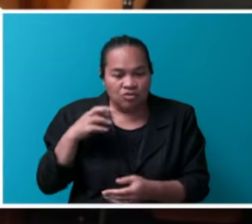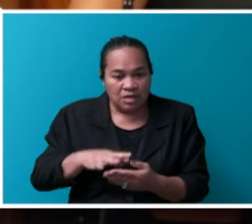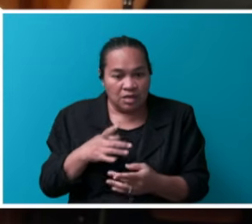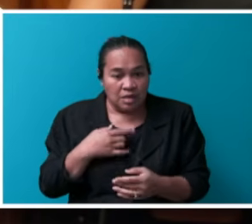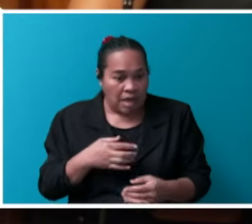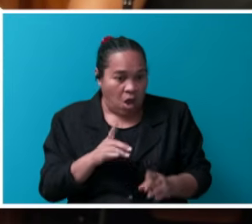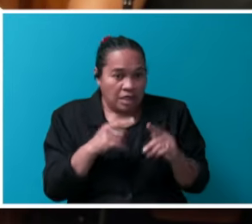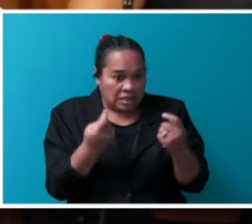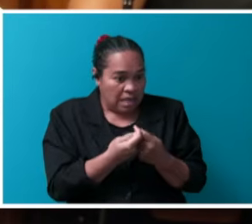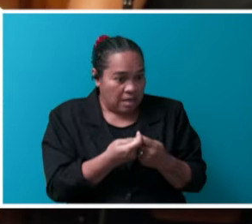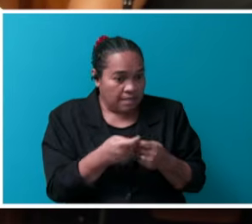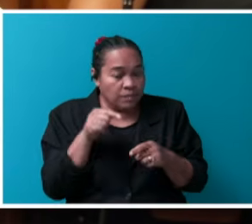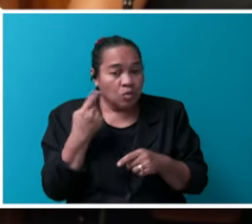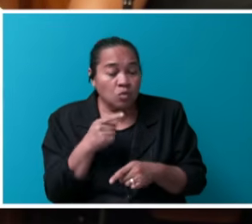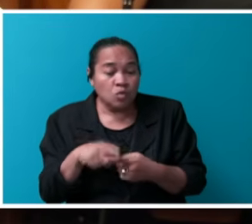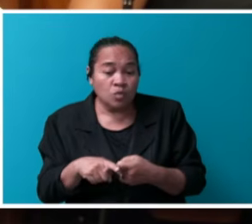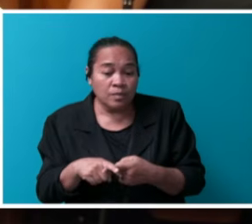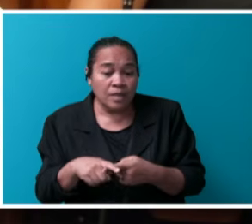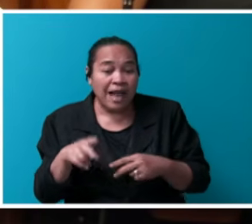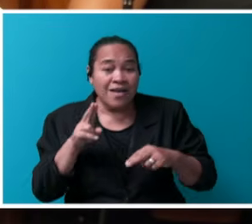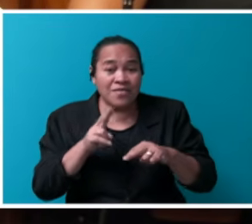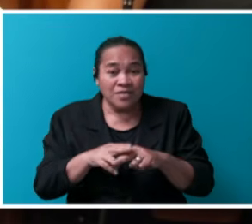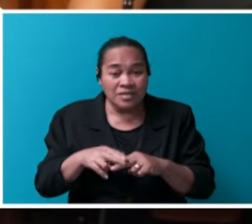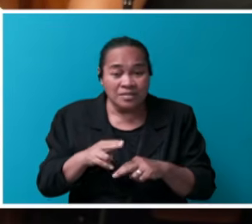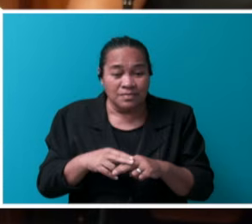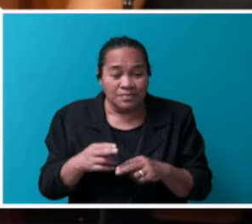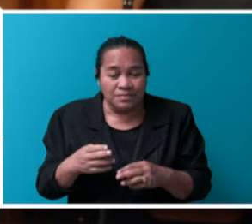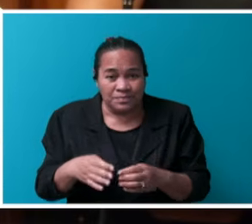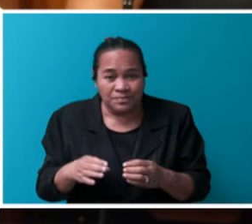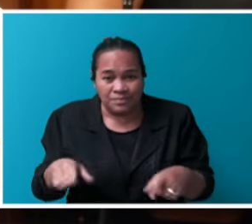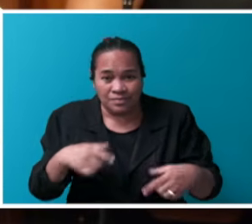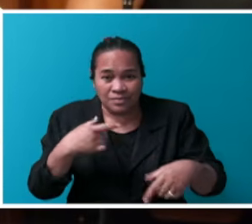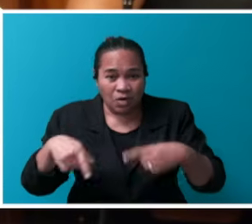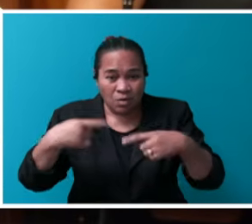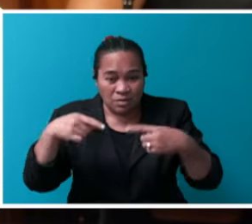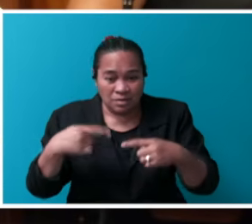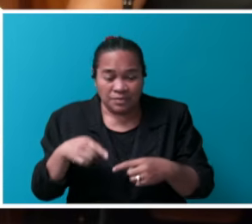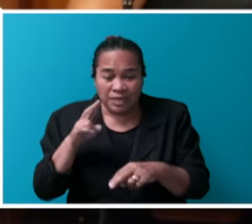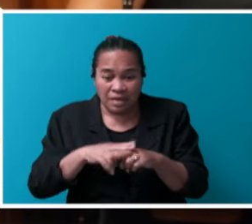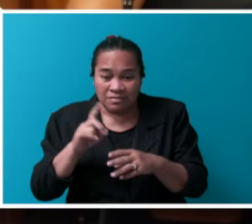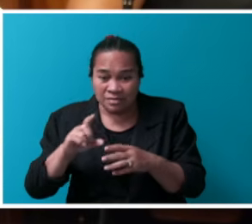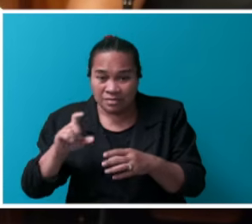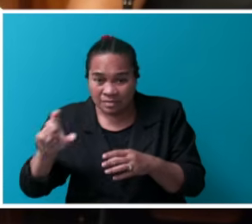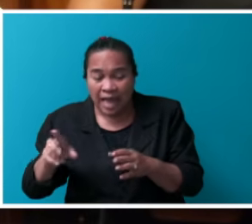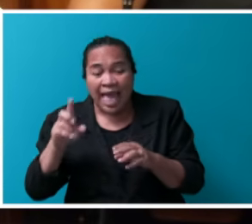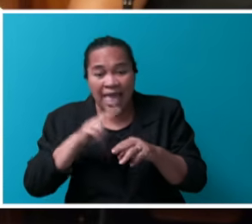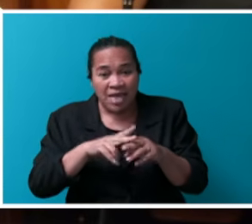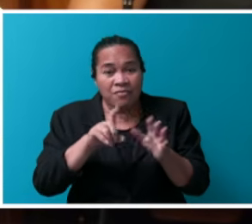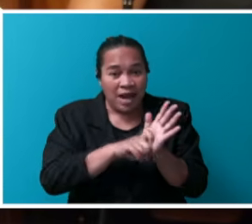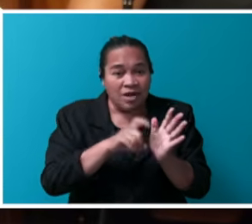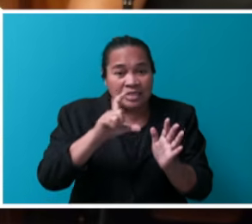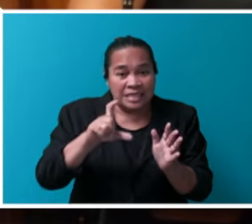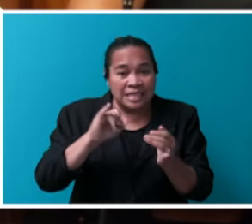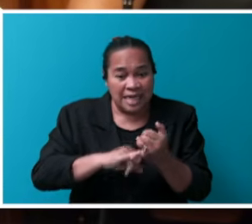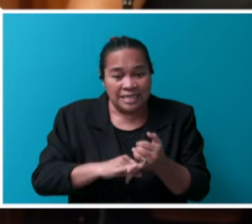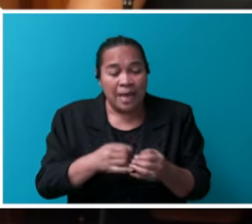task made up of the Fijian Competition and Consumer Commission, Consumer Council, Fiji, FRCS, and the Ministry of Finance has